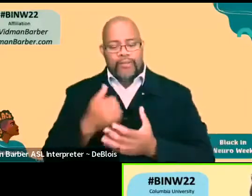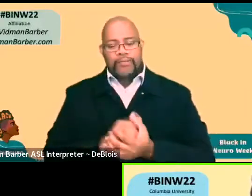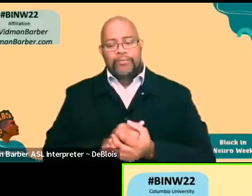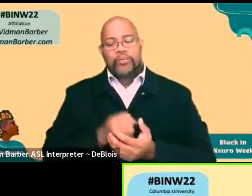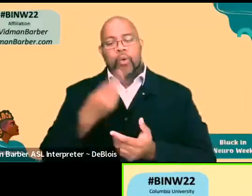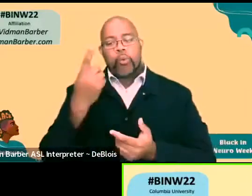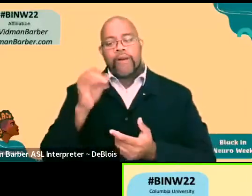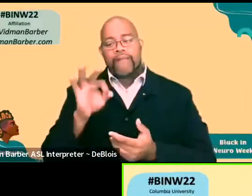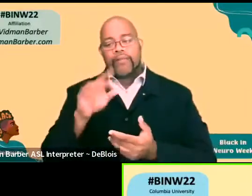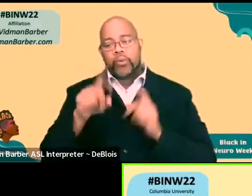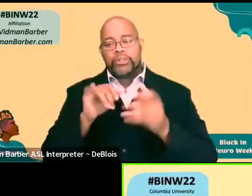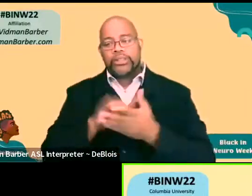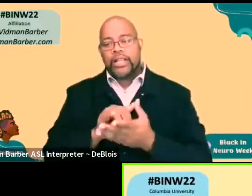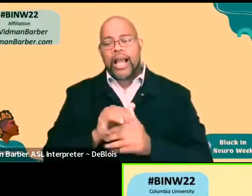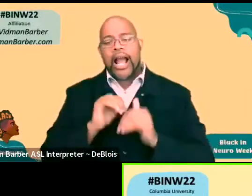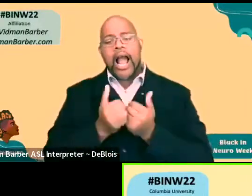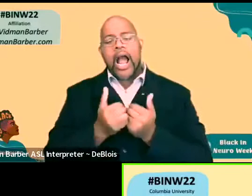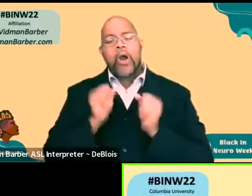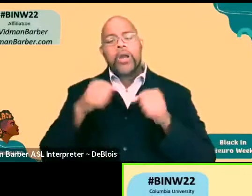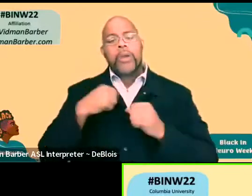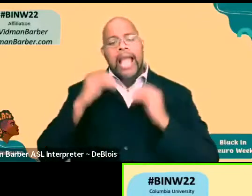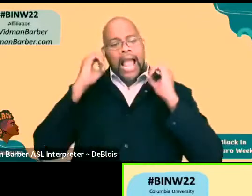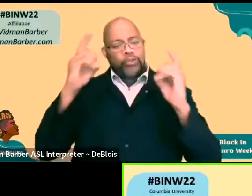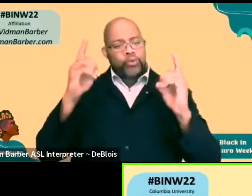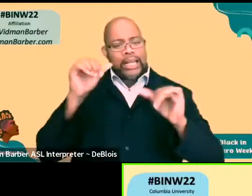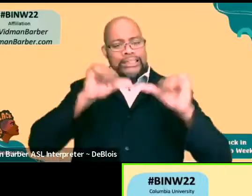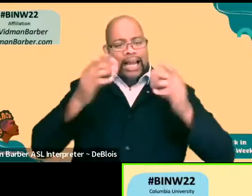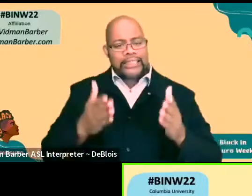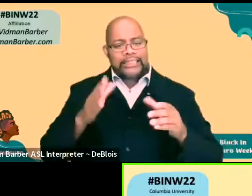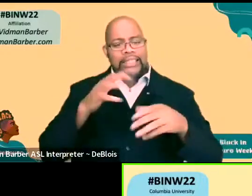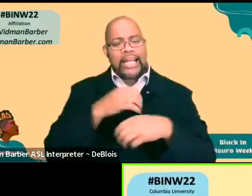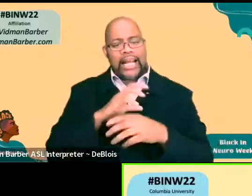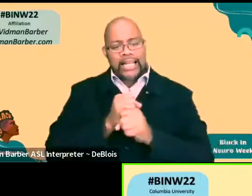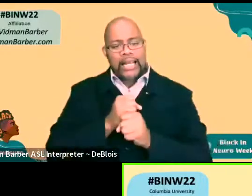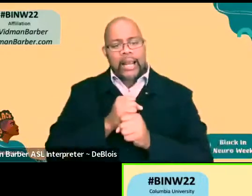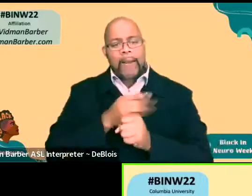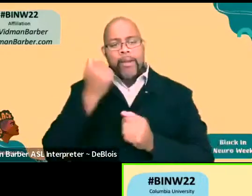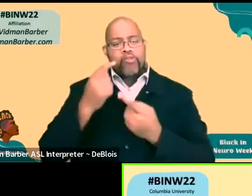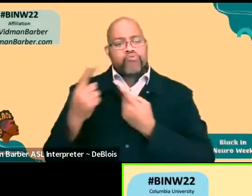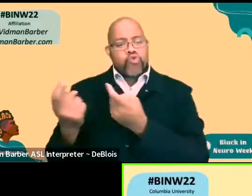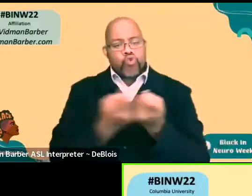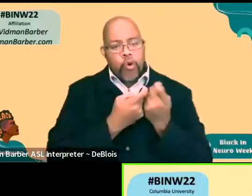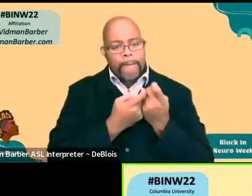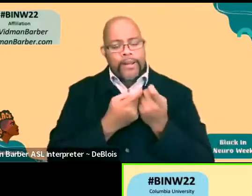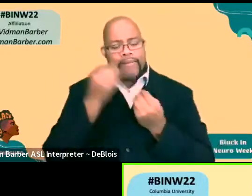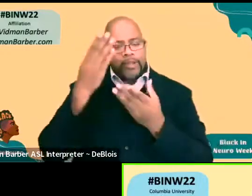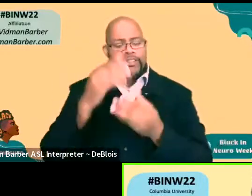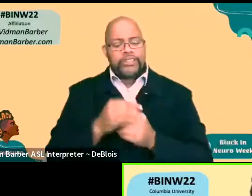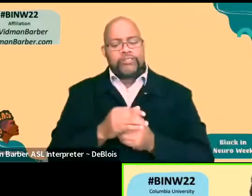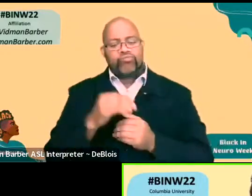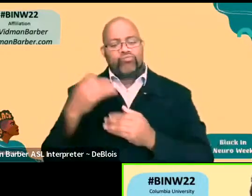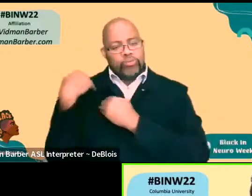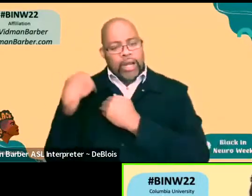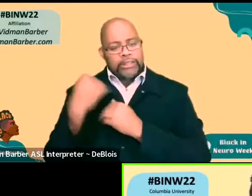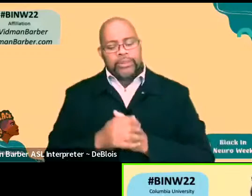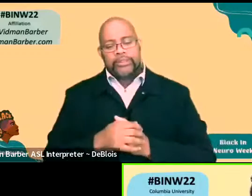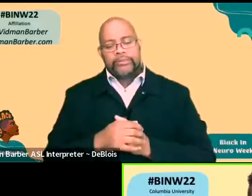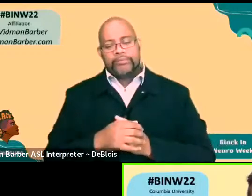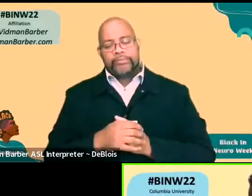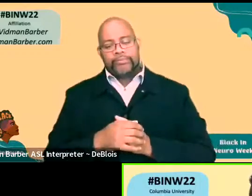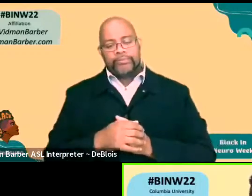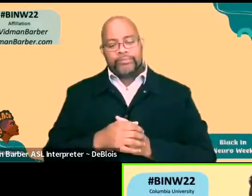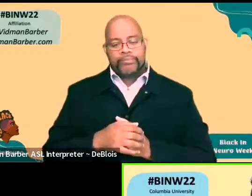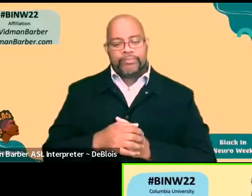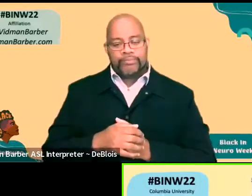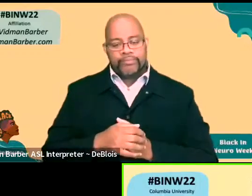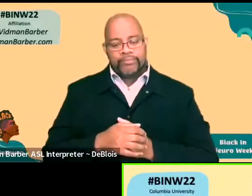So one of them is, how can we educate scientists on how to gather this recruitment data responsibly? So how do we